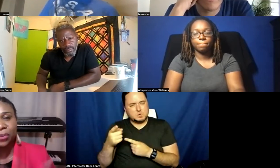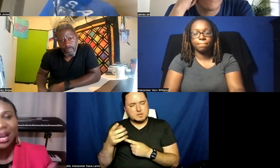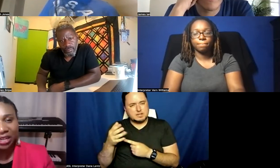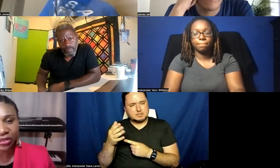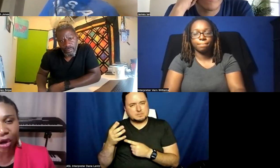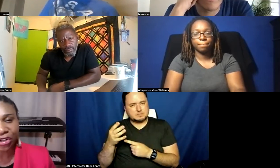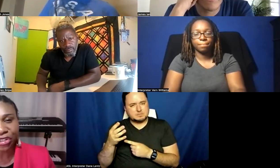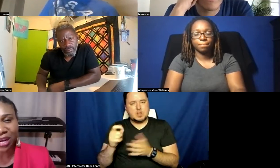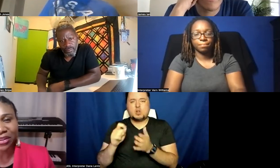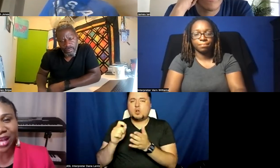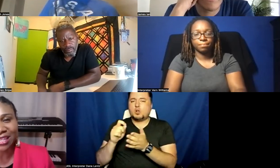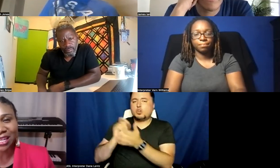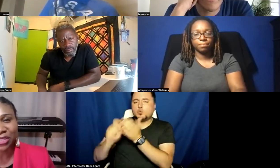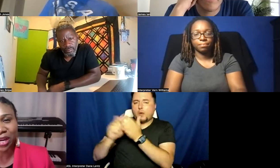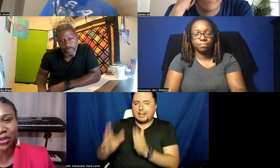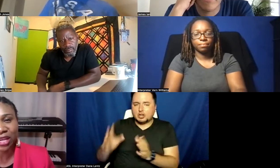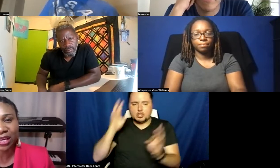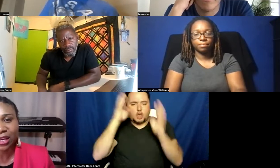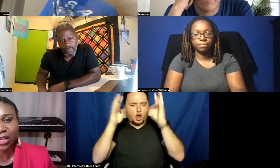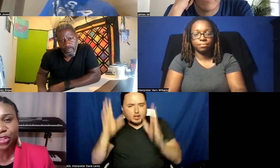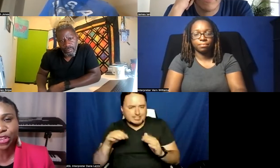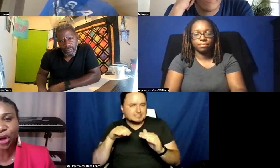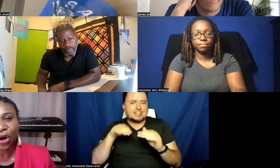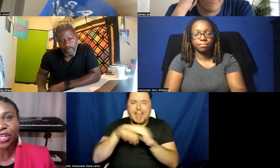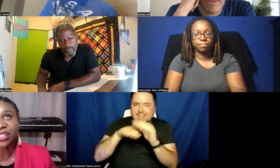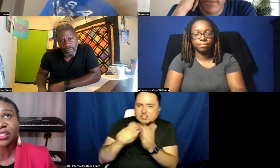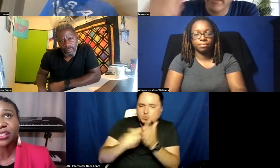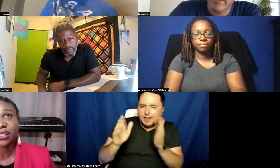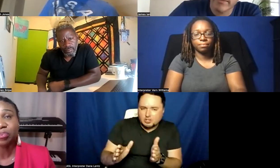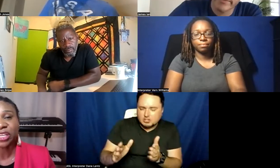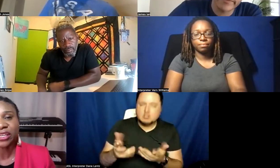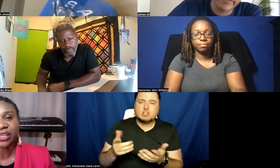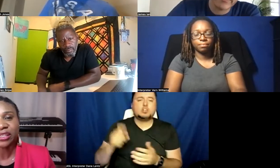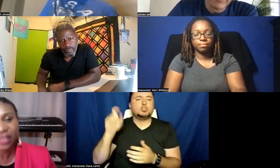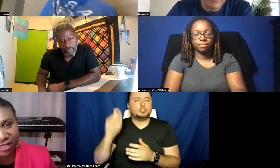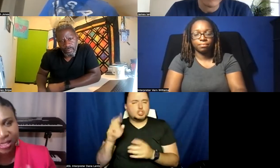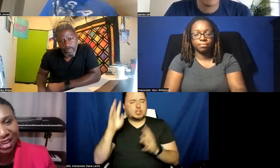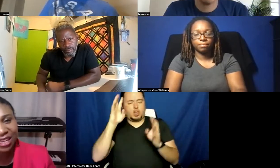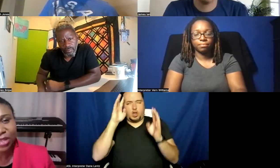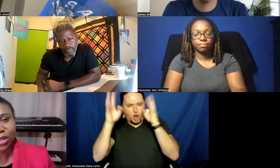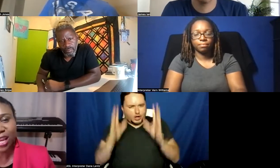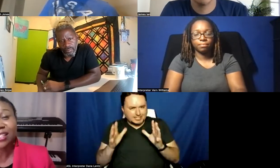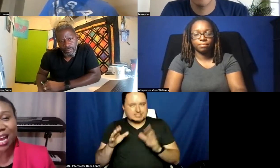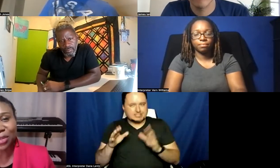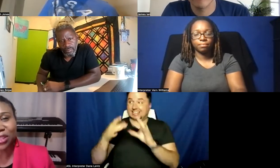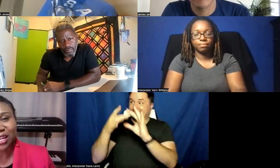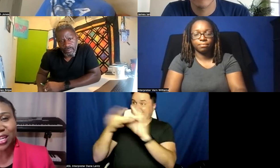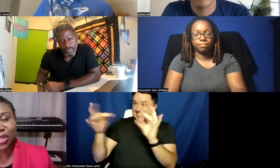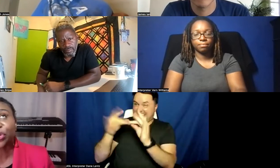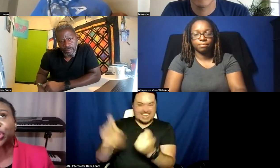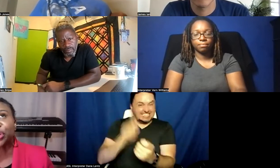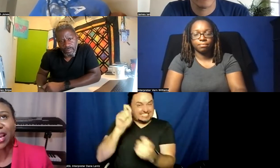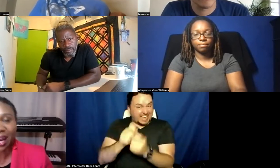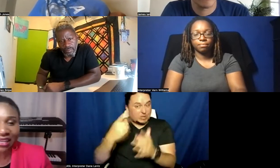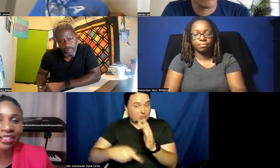just the writer, the artist writer, the access writer? Like, should artists be saying exactly what they need,